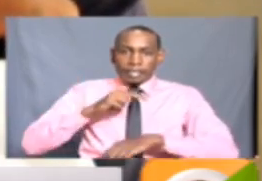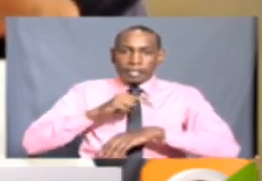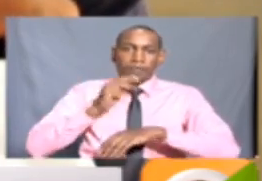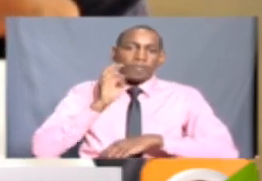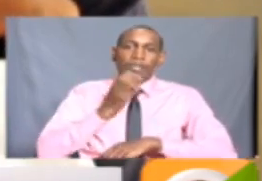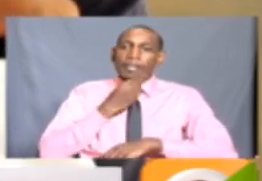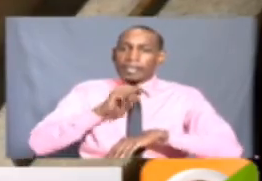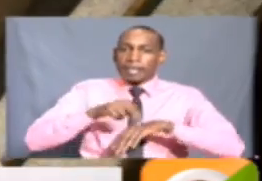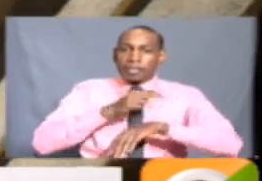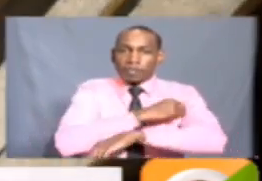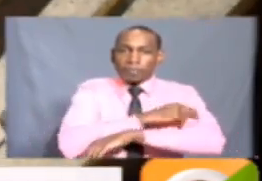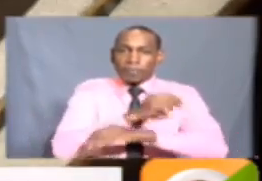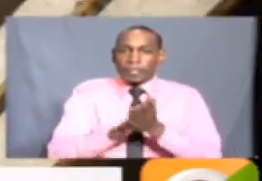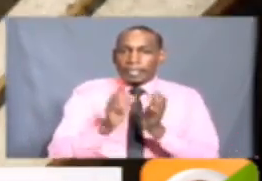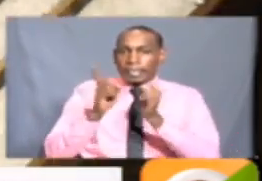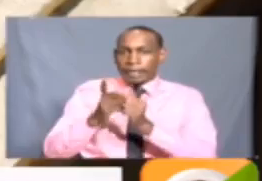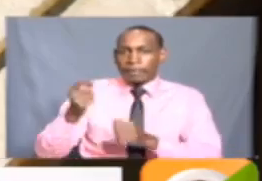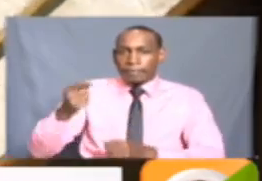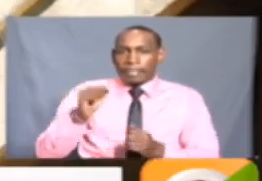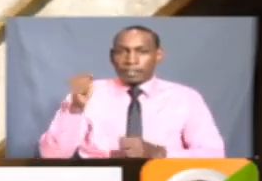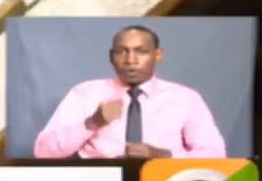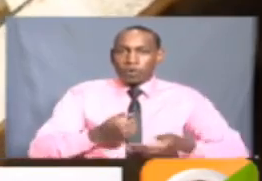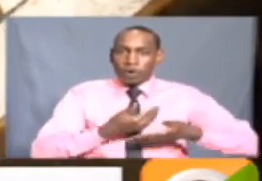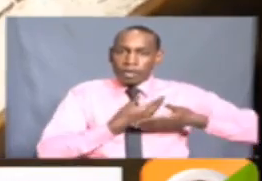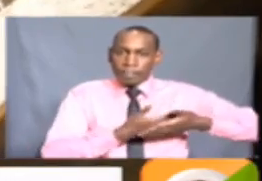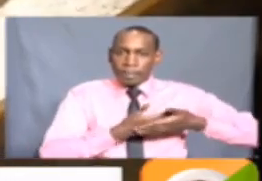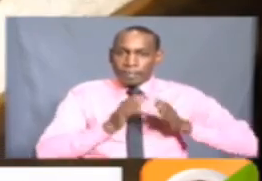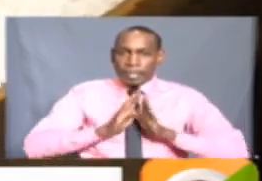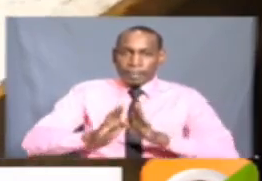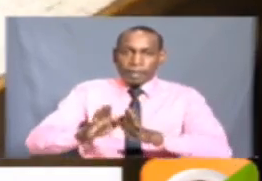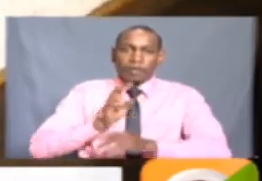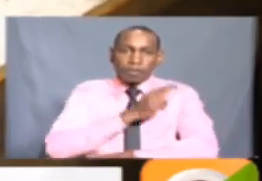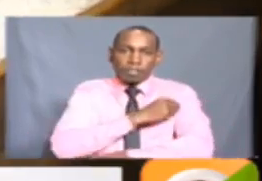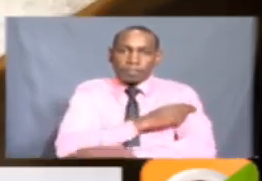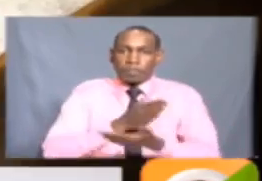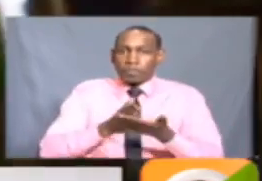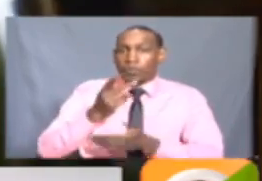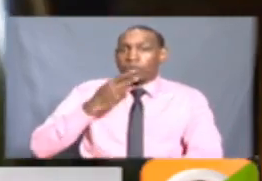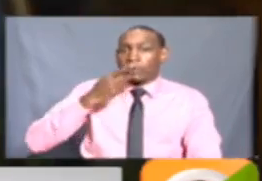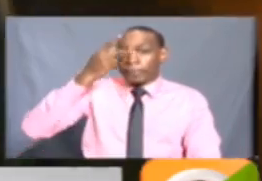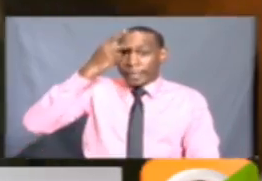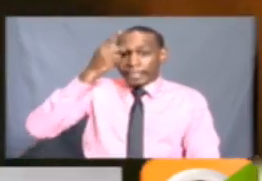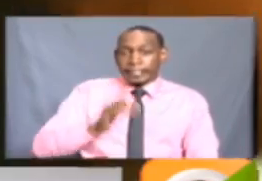an 11-month-old boy abandoned at the facility by his parents.